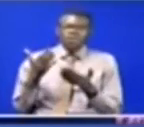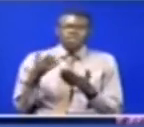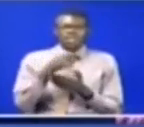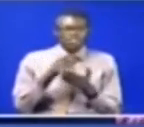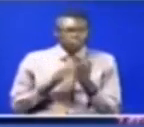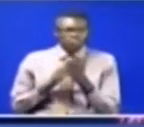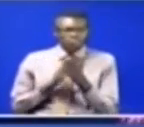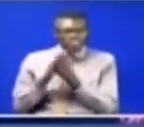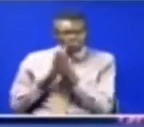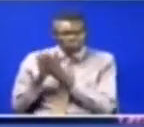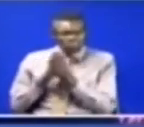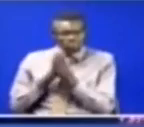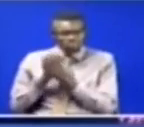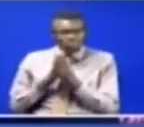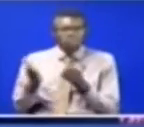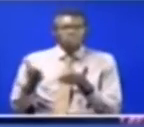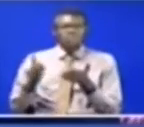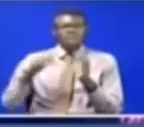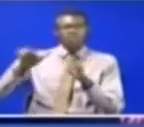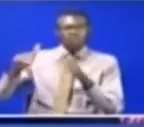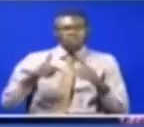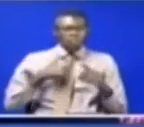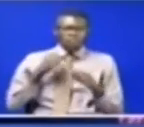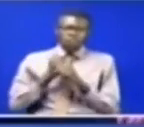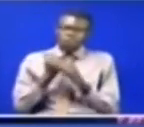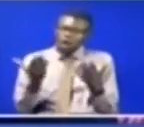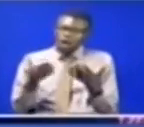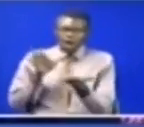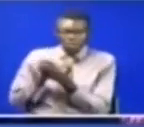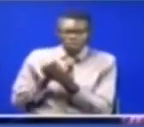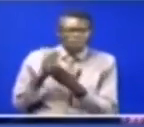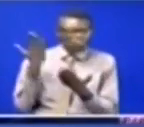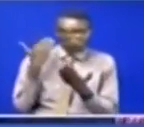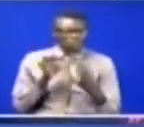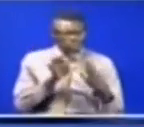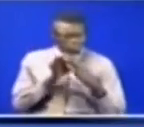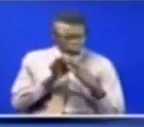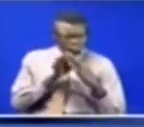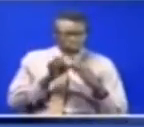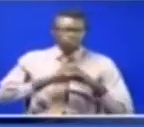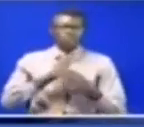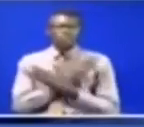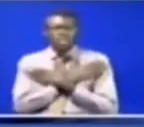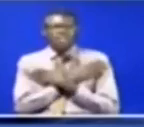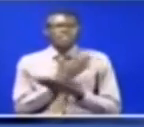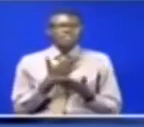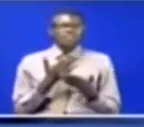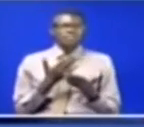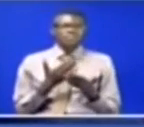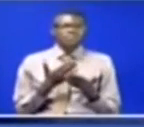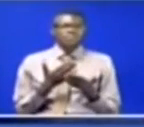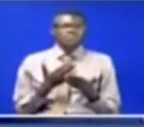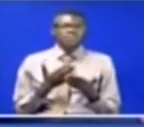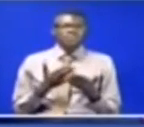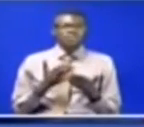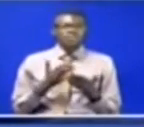farming than I was. I was at the bank. But then we became good friends. Forget about running. We became friends. We